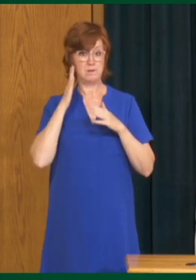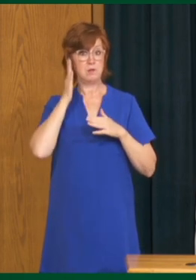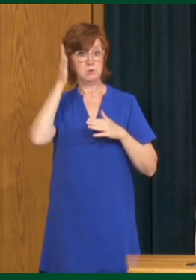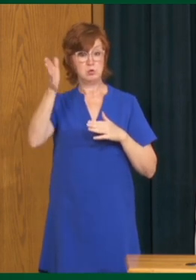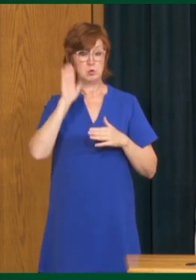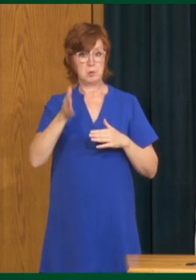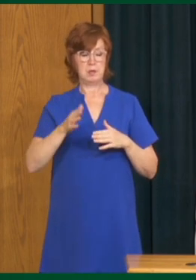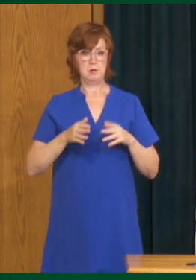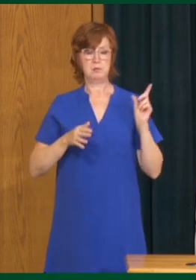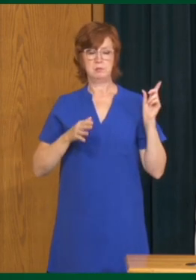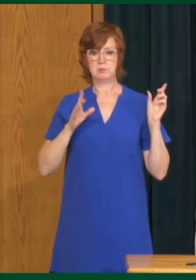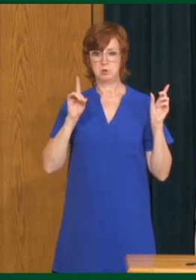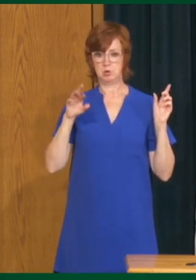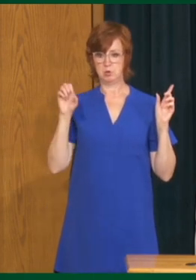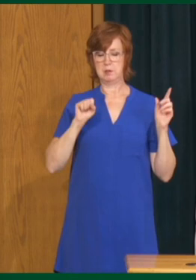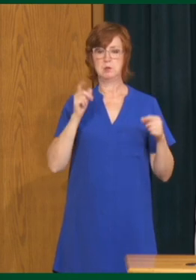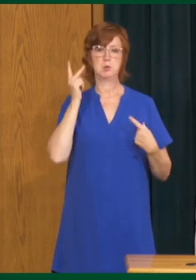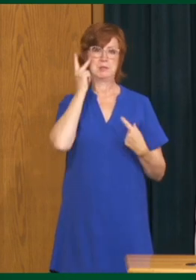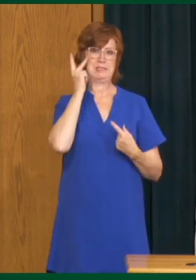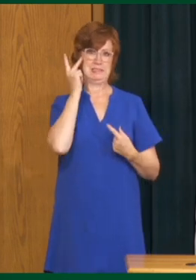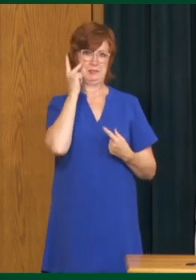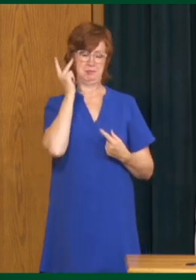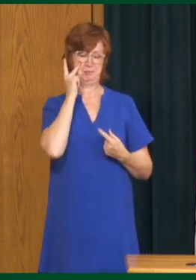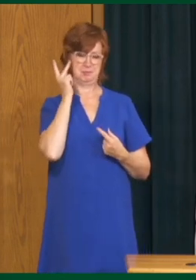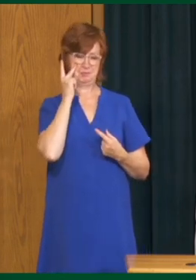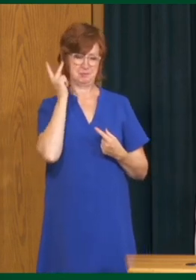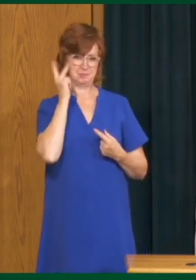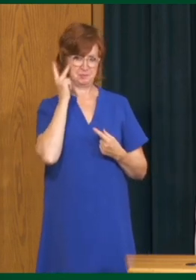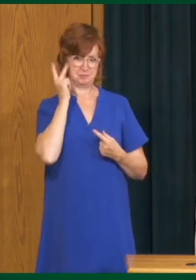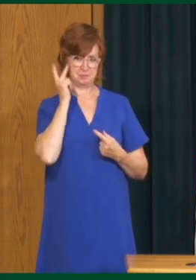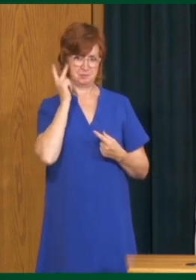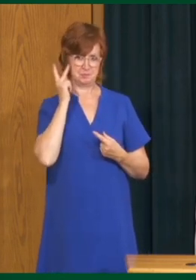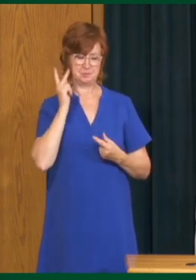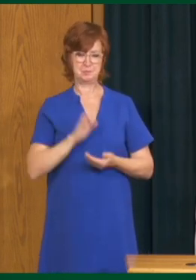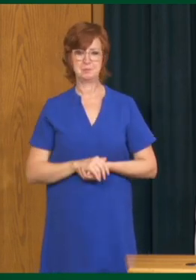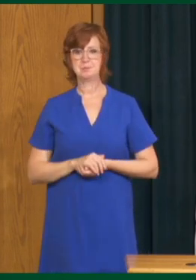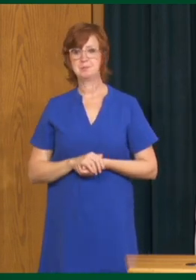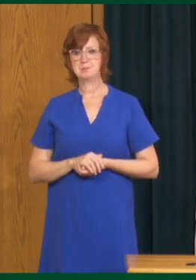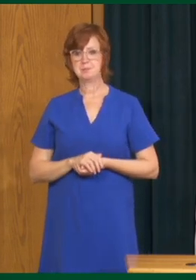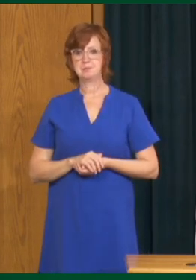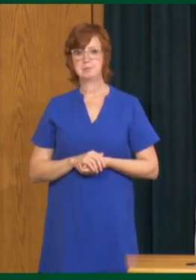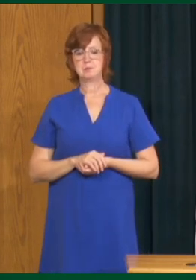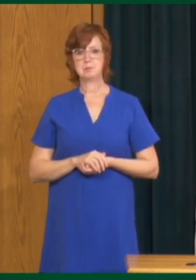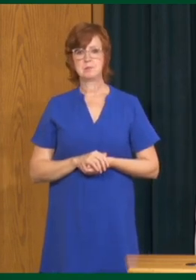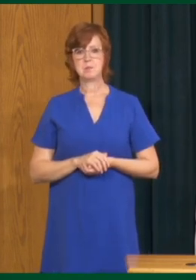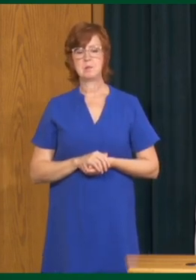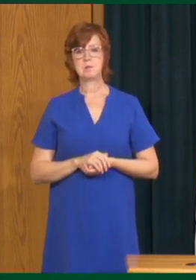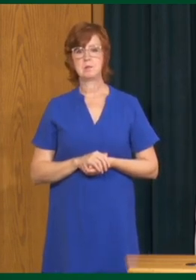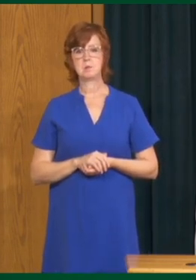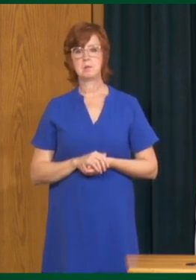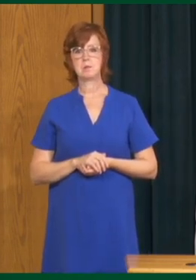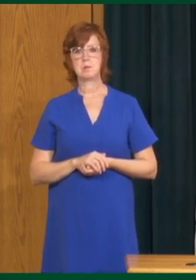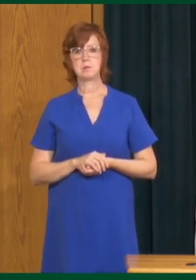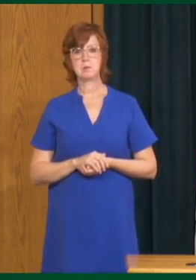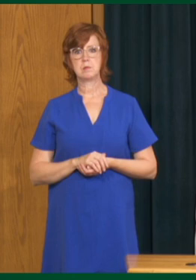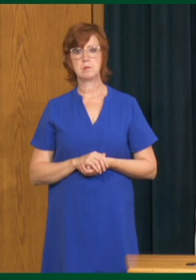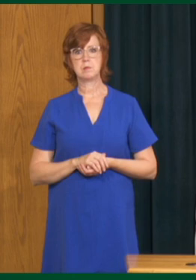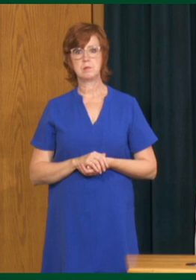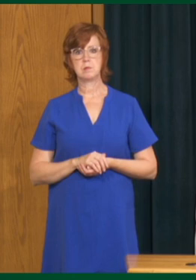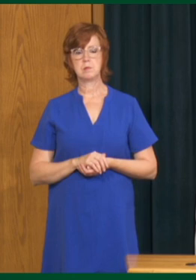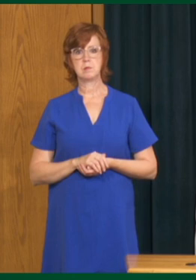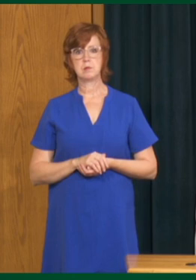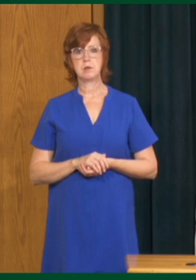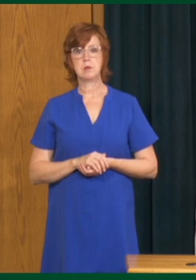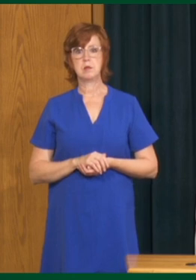I think we'll have to see what the context is. I think we have said that we will provide more detail where we think